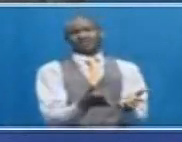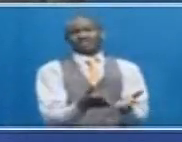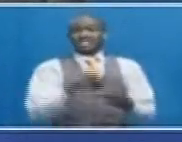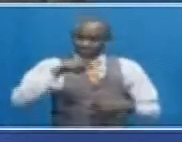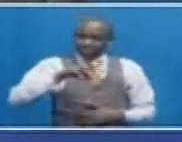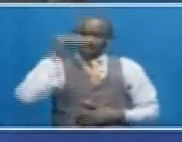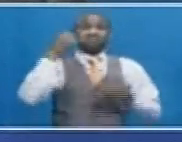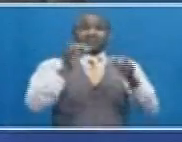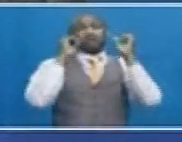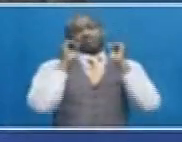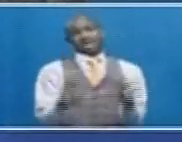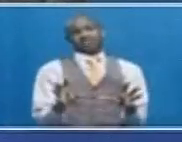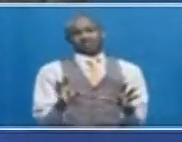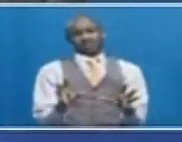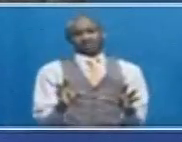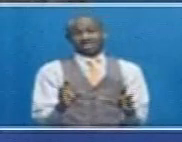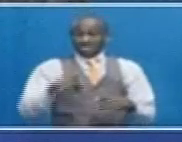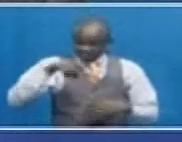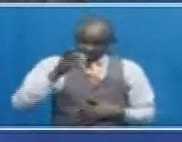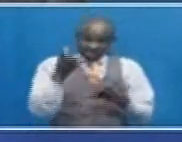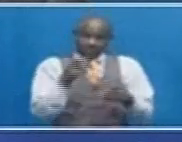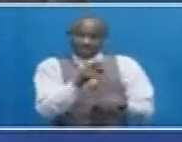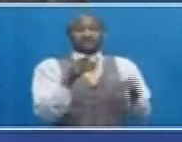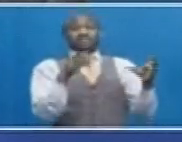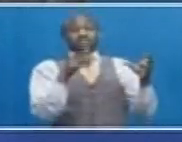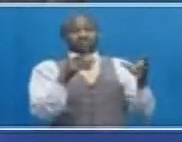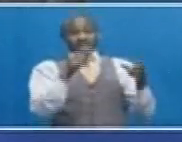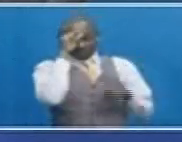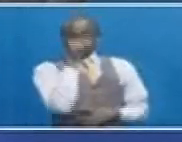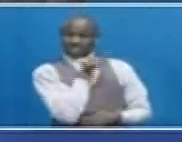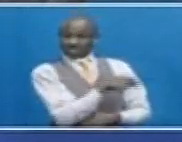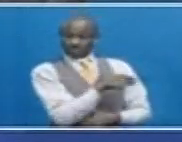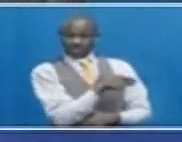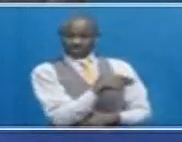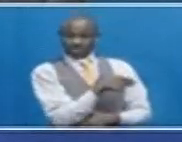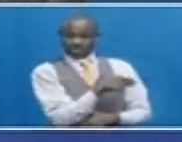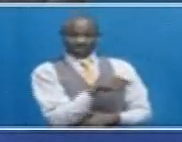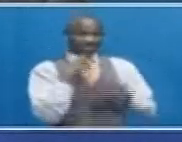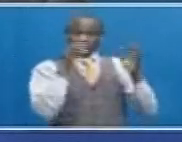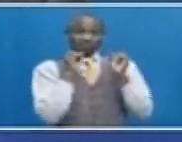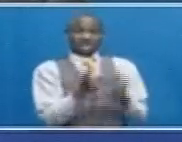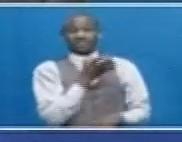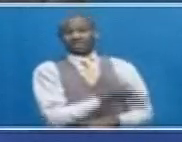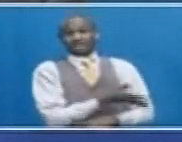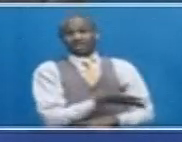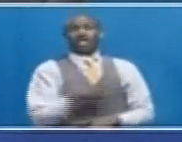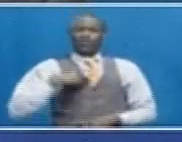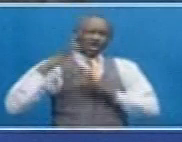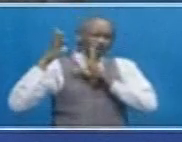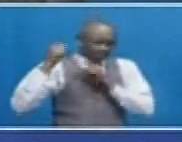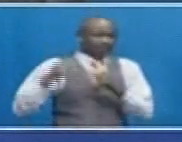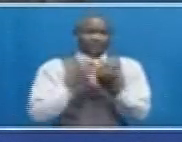did not find it under this regime, and all we hope to